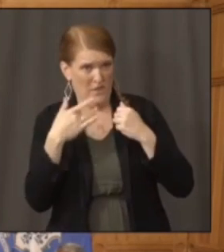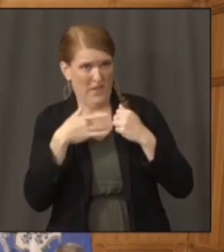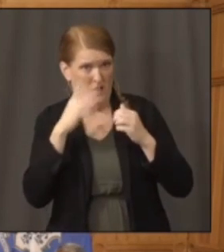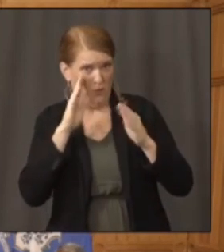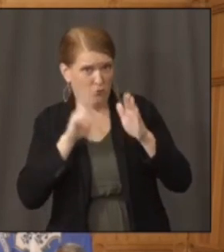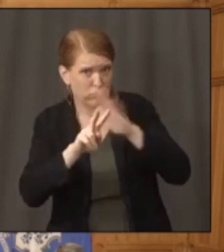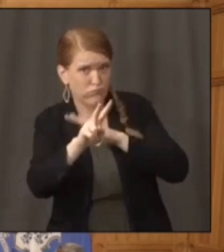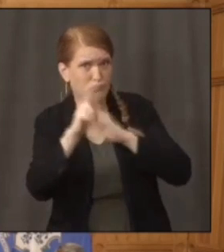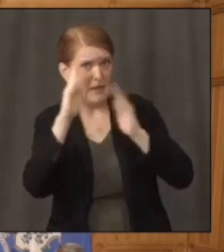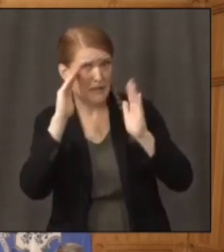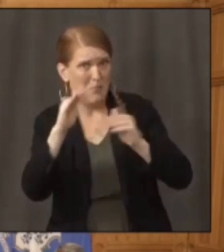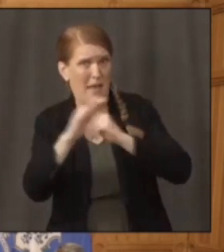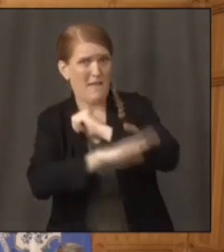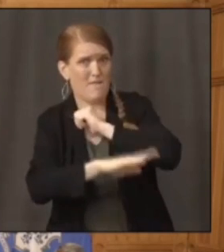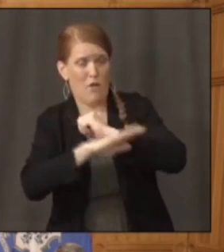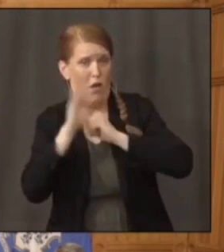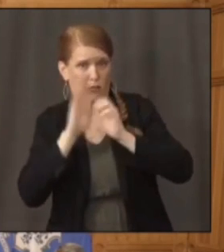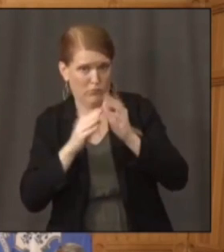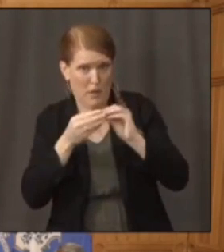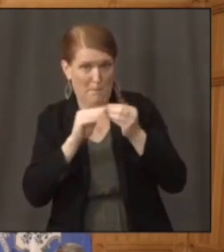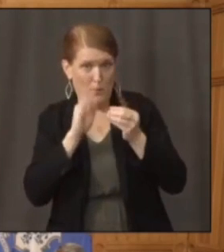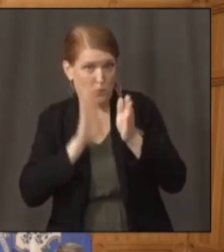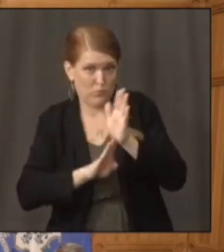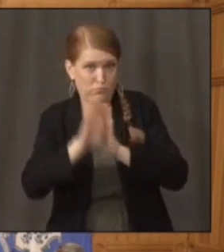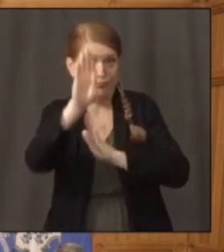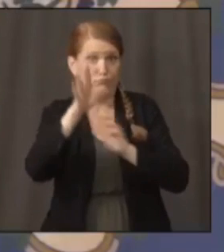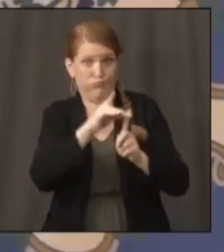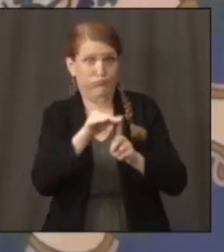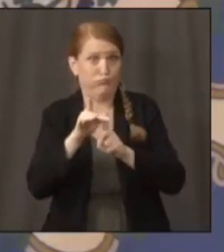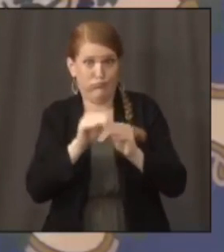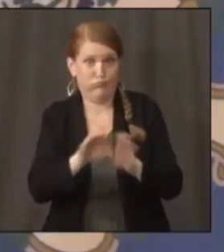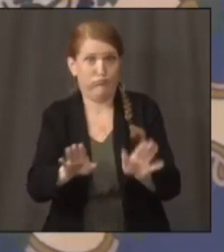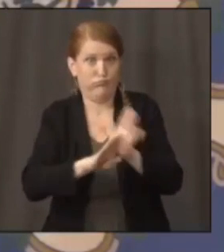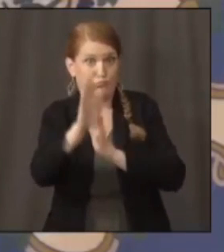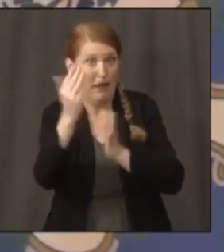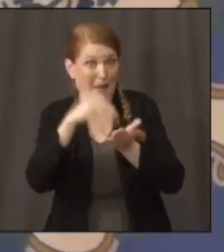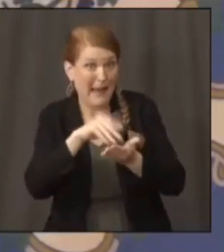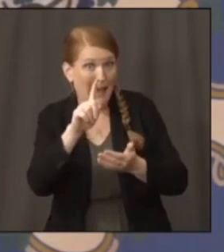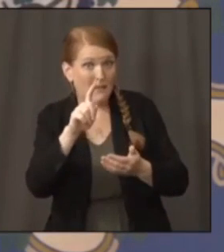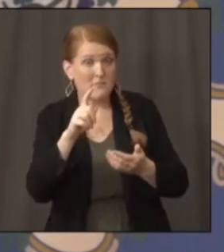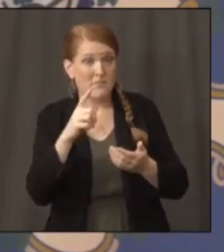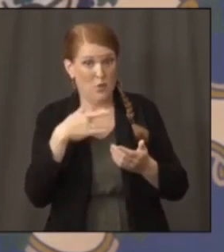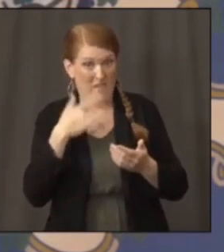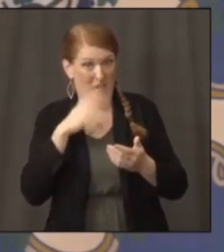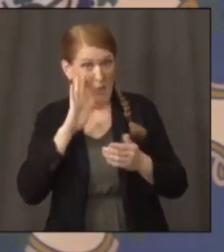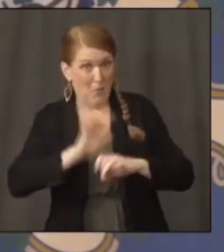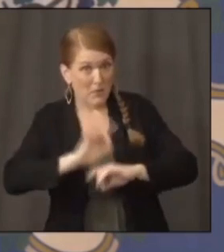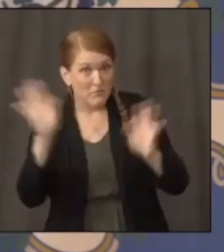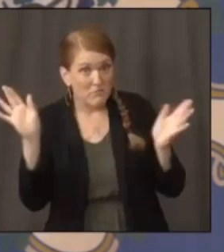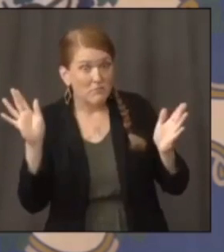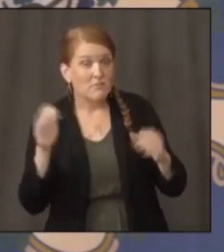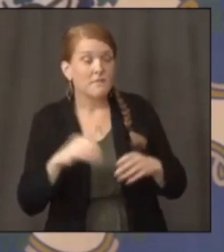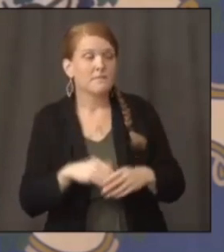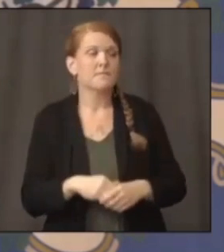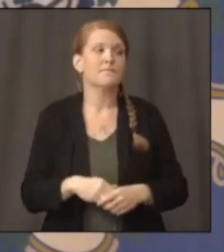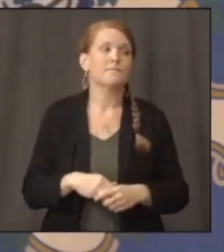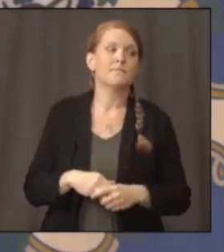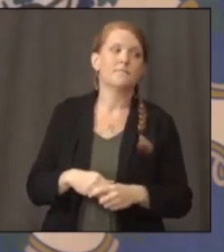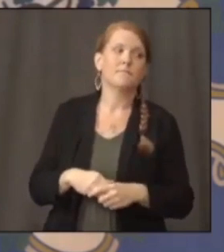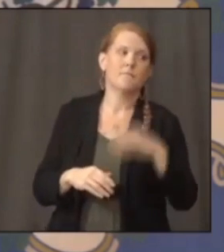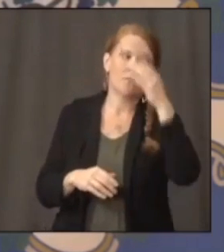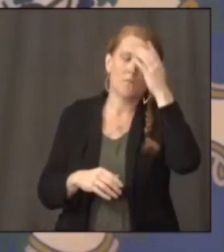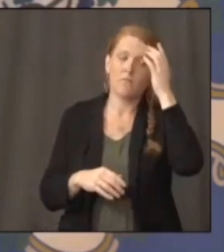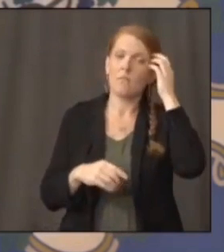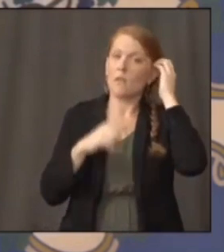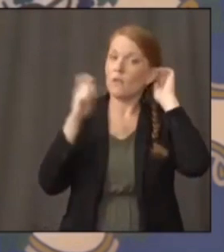how severe you think that wave will be? All I could do is tell you what Zeke and Scott and Albert